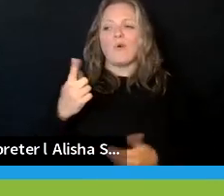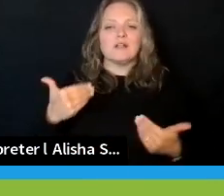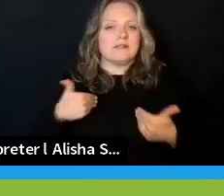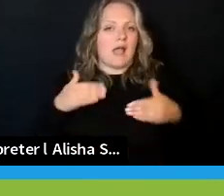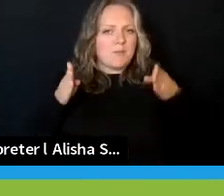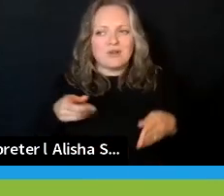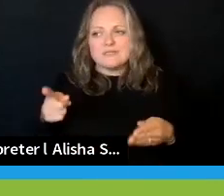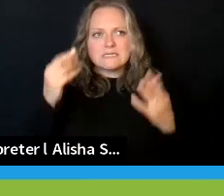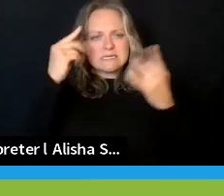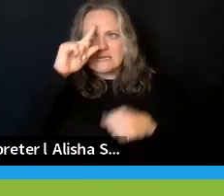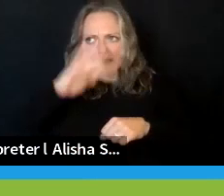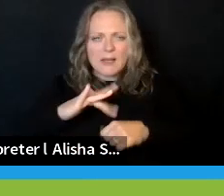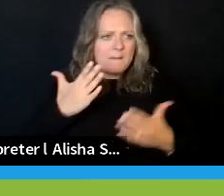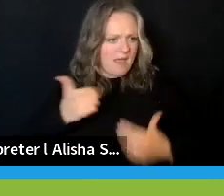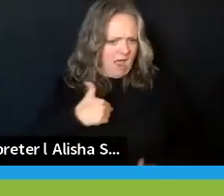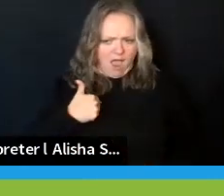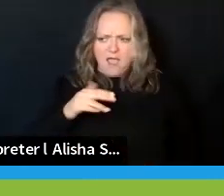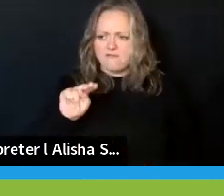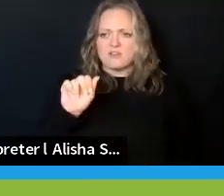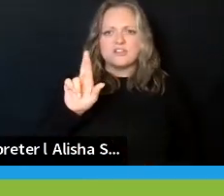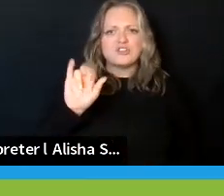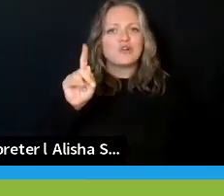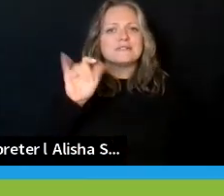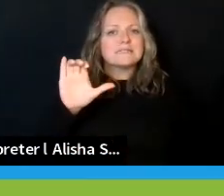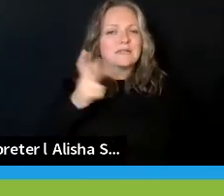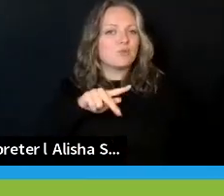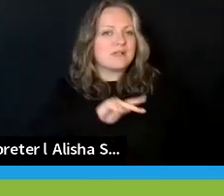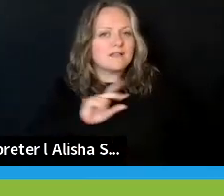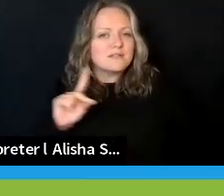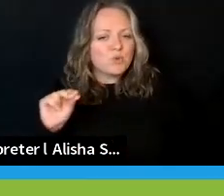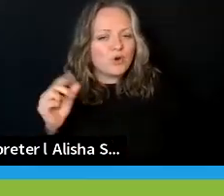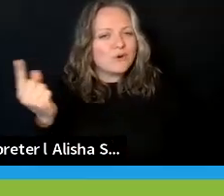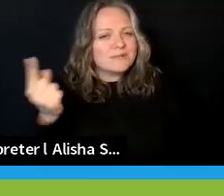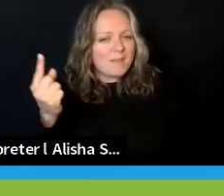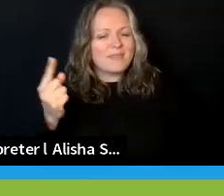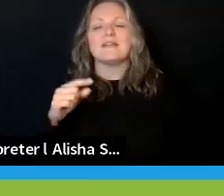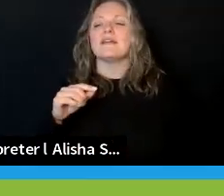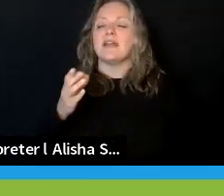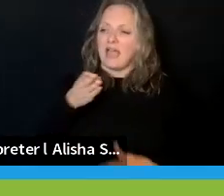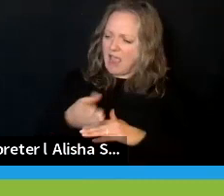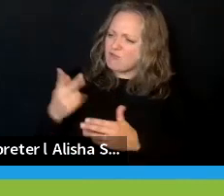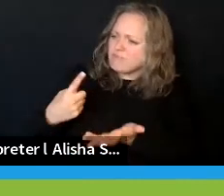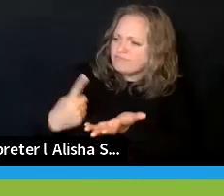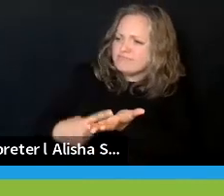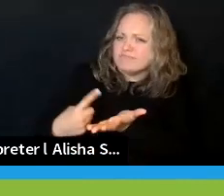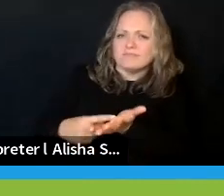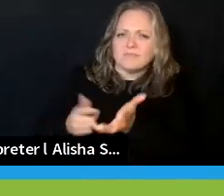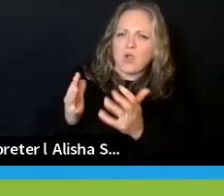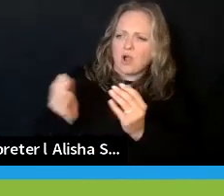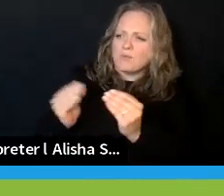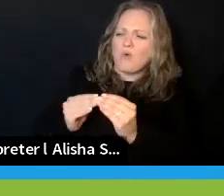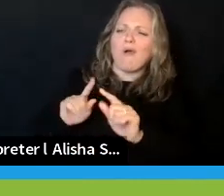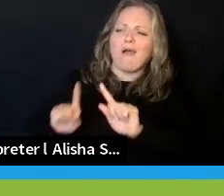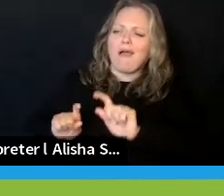have a narcissistic personality disorder or something like that. And once we actually dive into the conversation and I